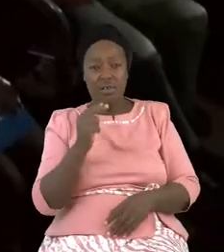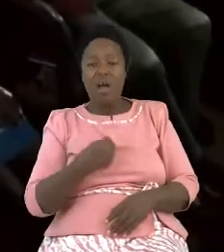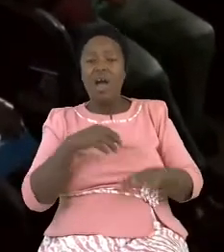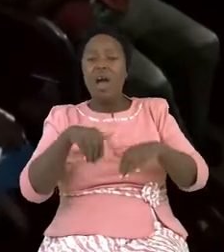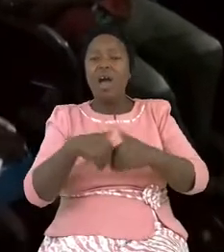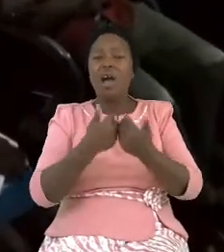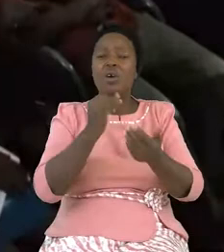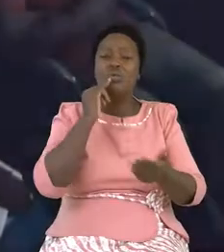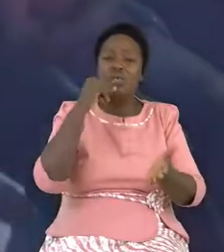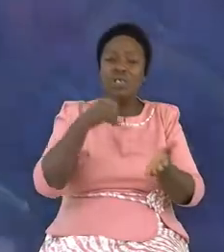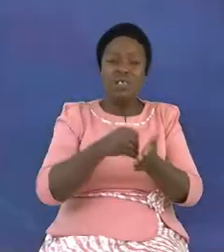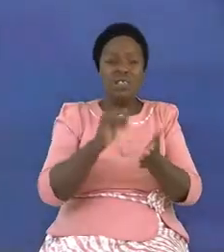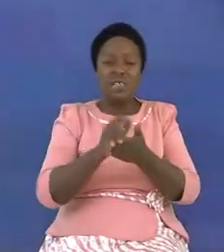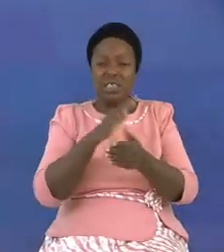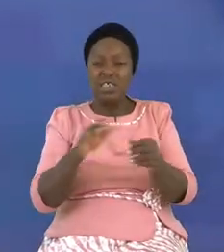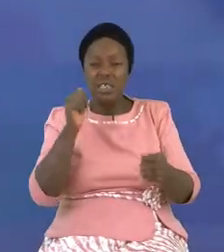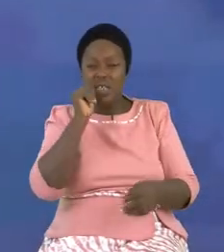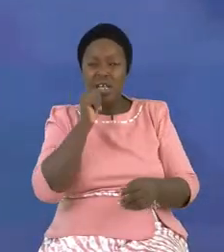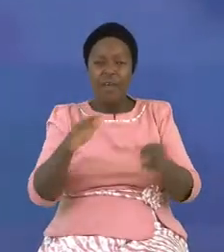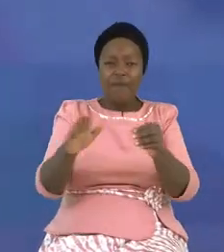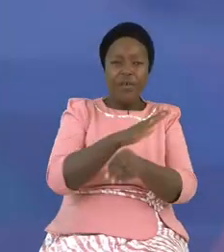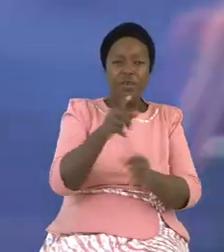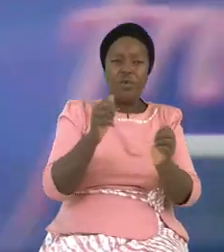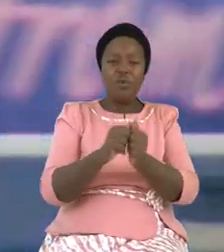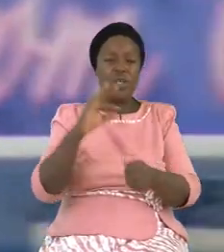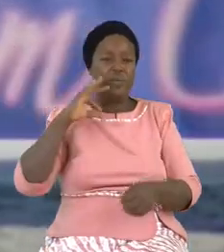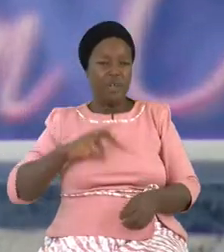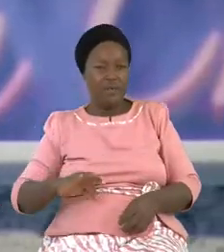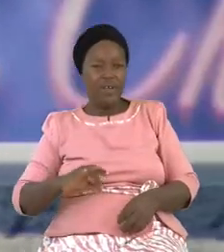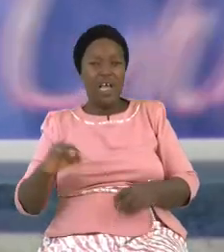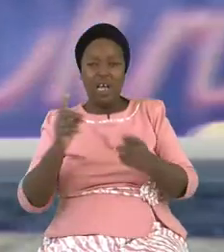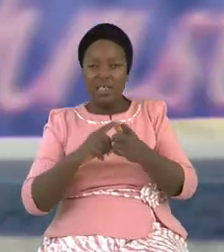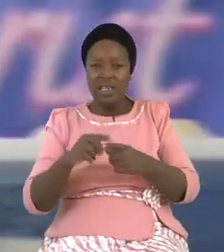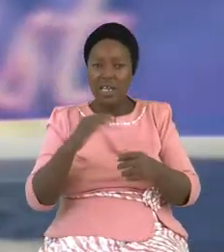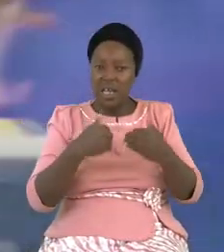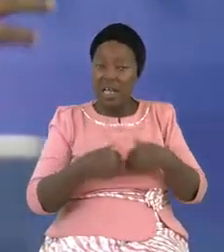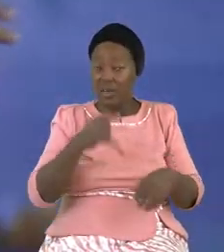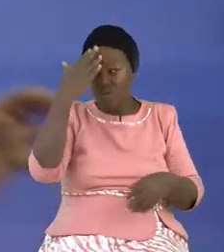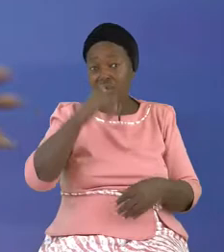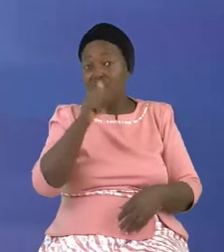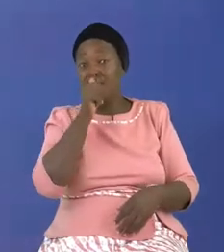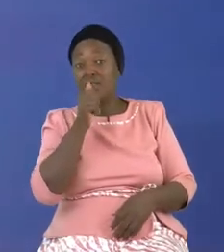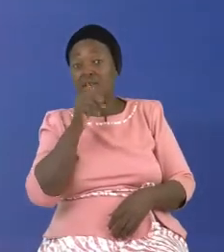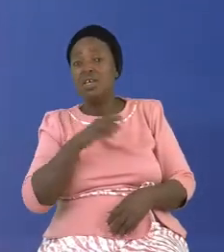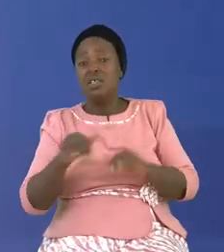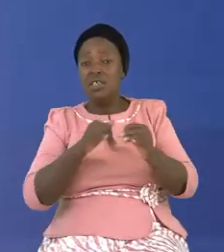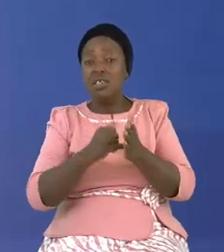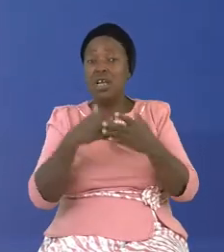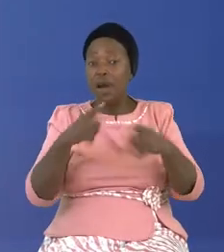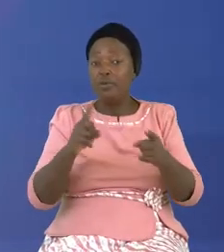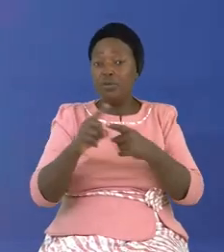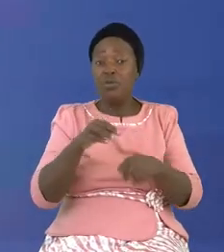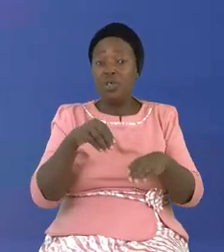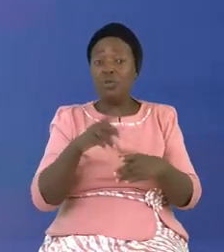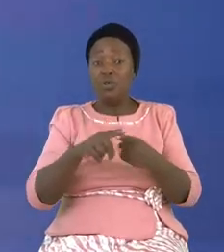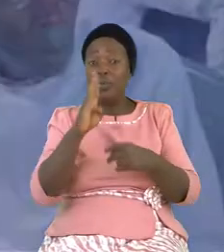he daily loads you with benefit? Are you his favorite? Did you happen to be in a special